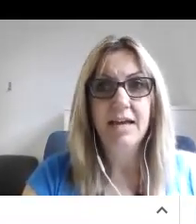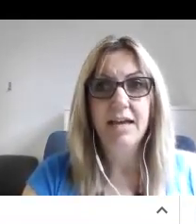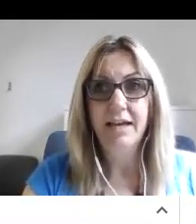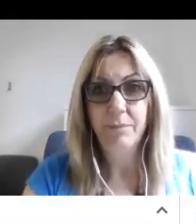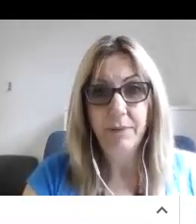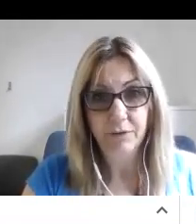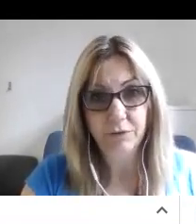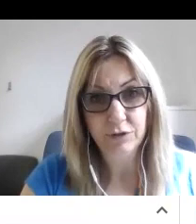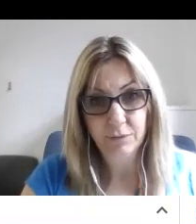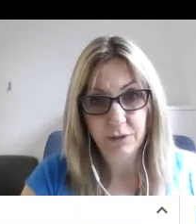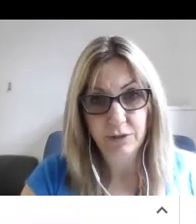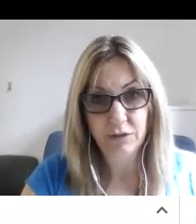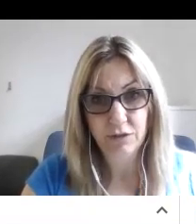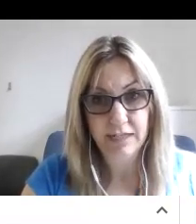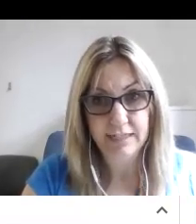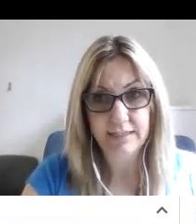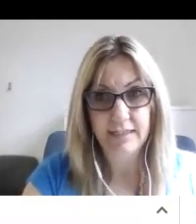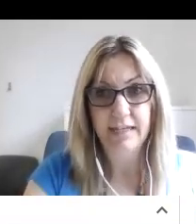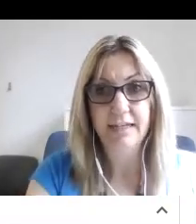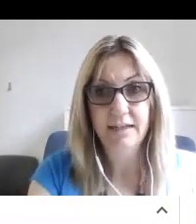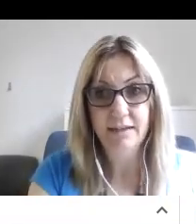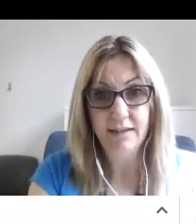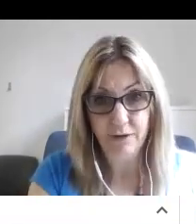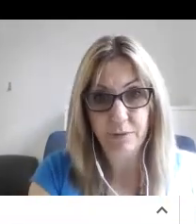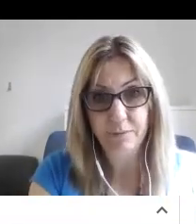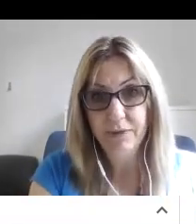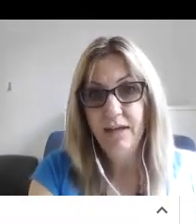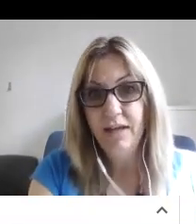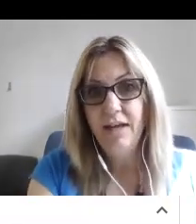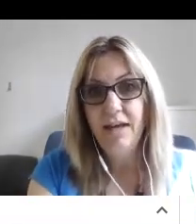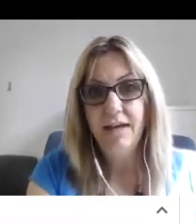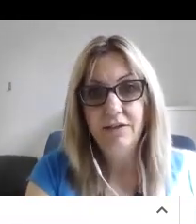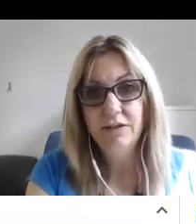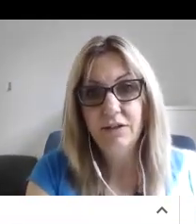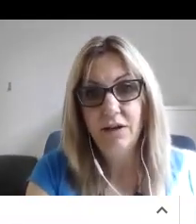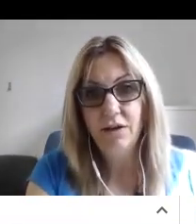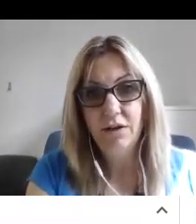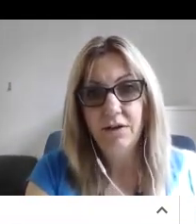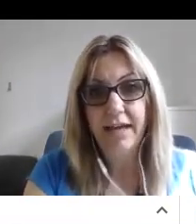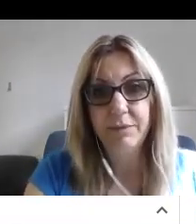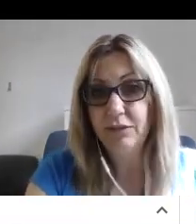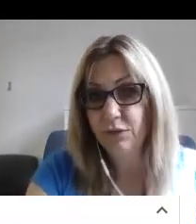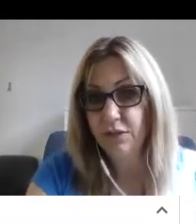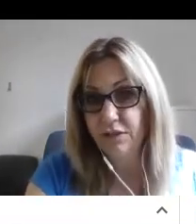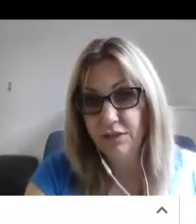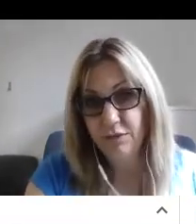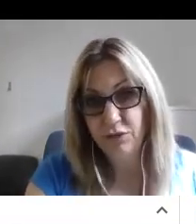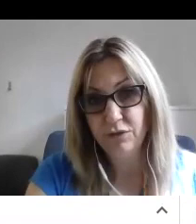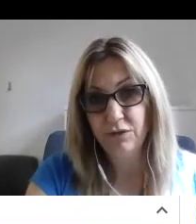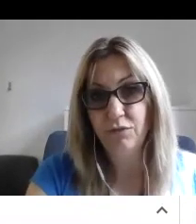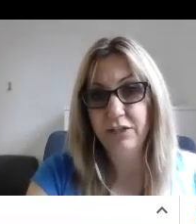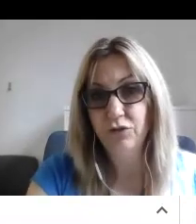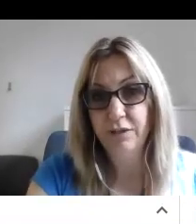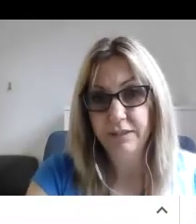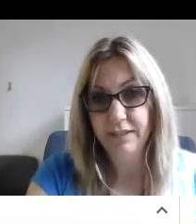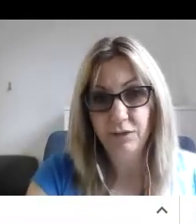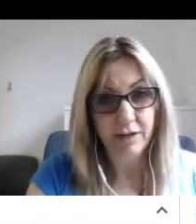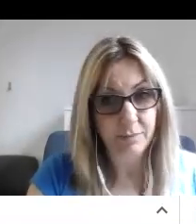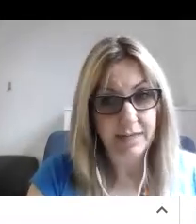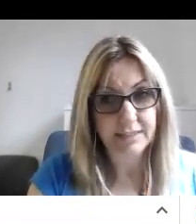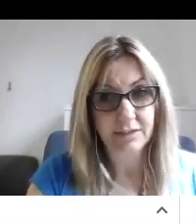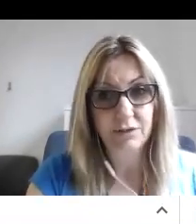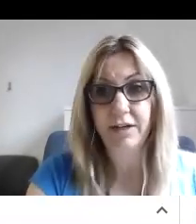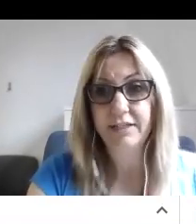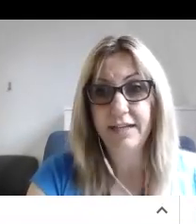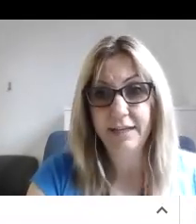those interventions to be helpful to the person who needs the help. And our aim is also